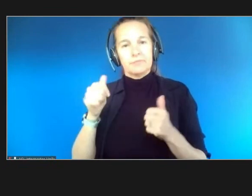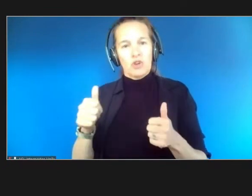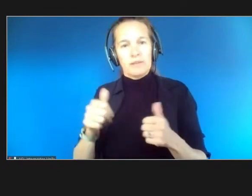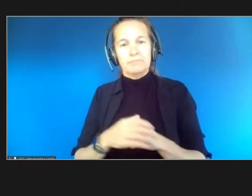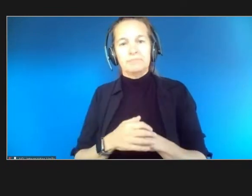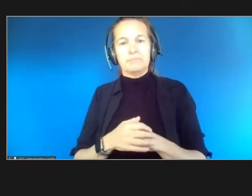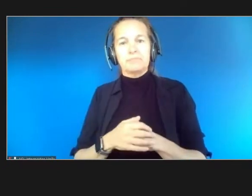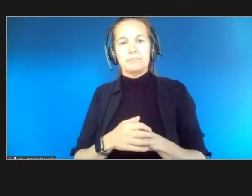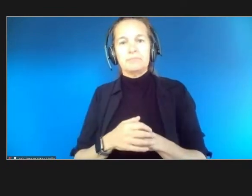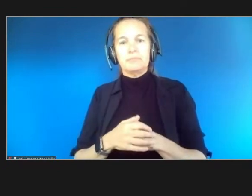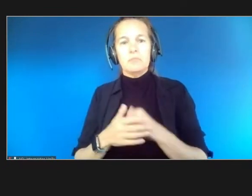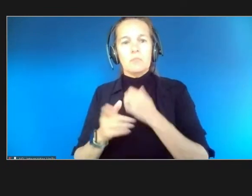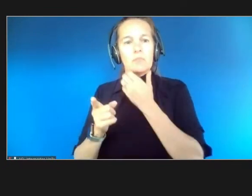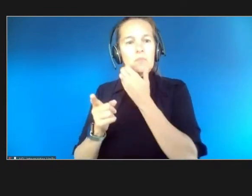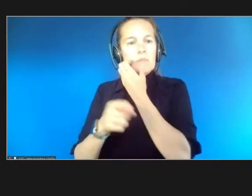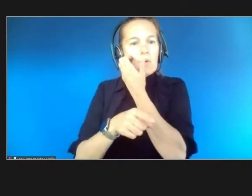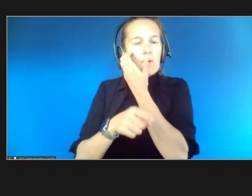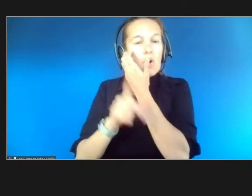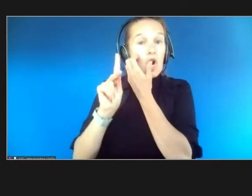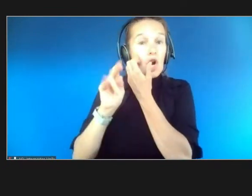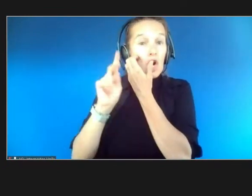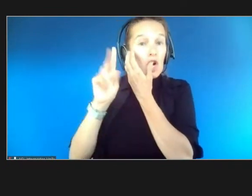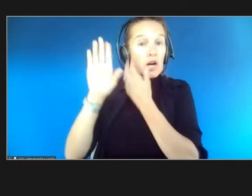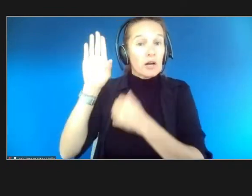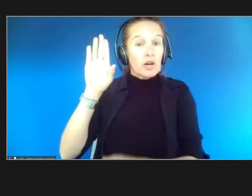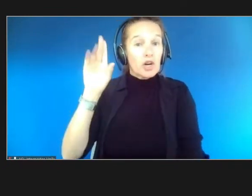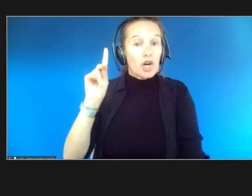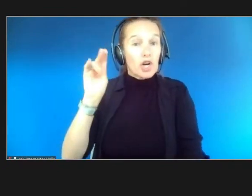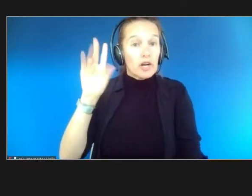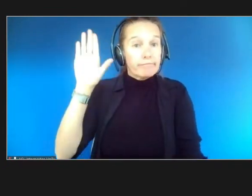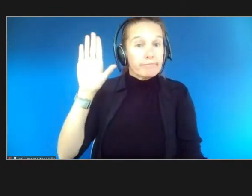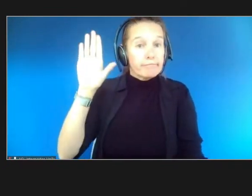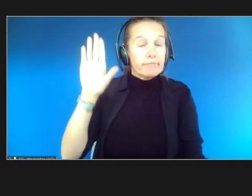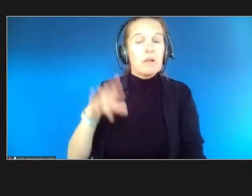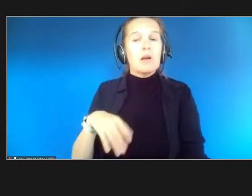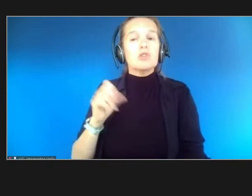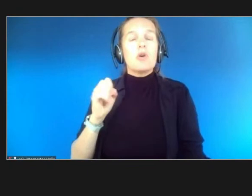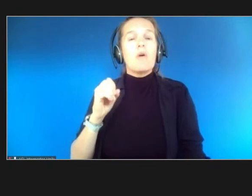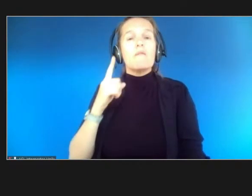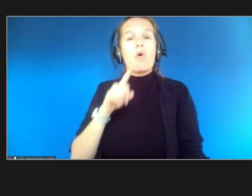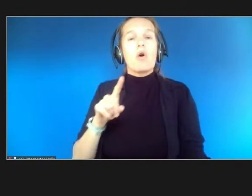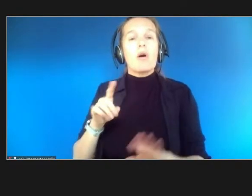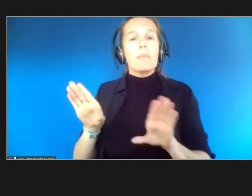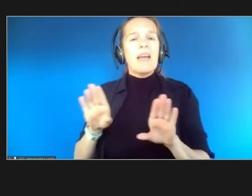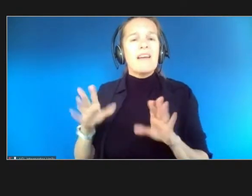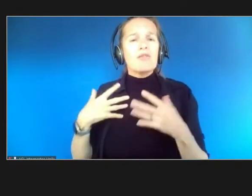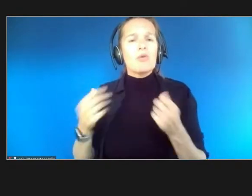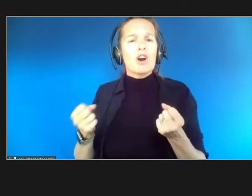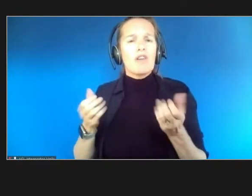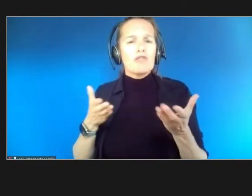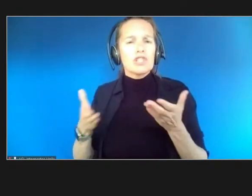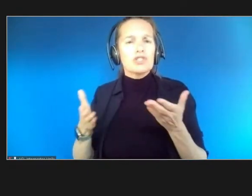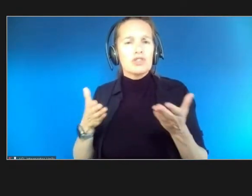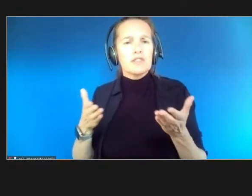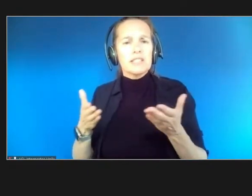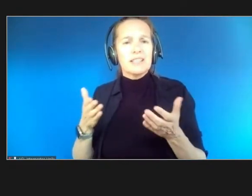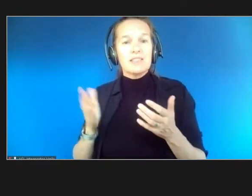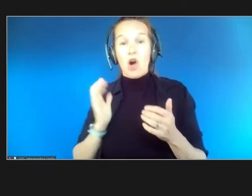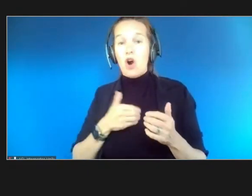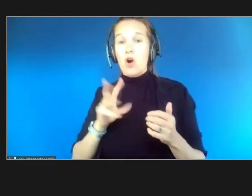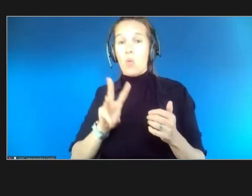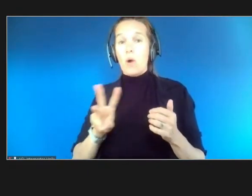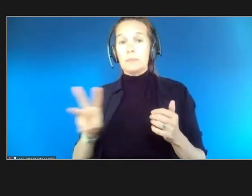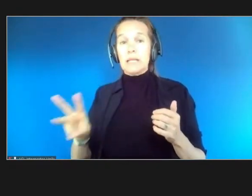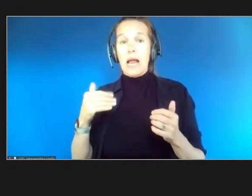And I can just jump in a little bit on the behavioral health and recovery services. On our website, we also have